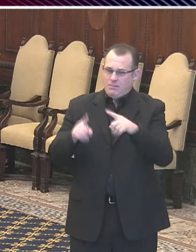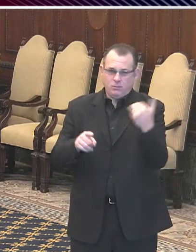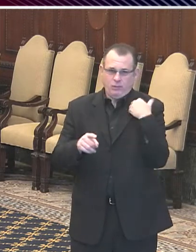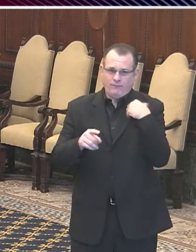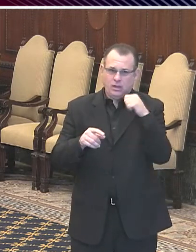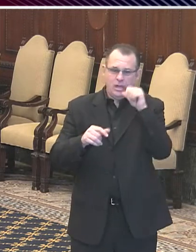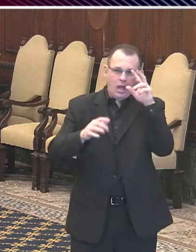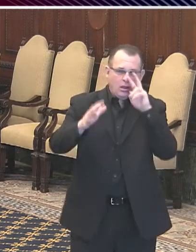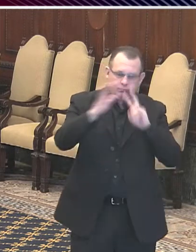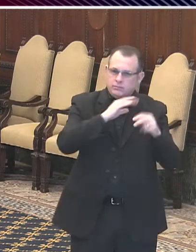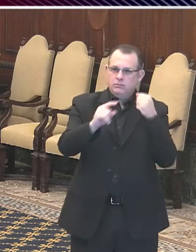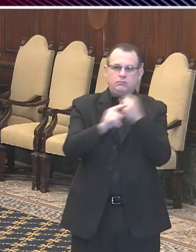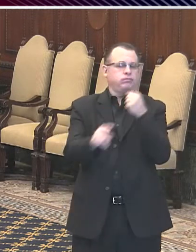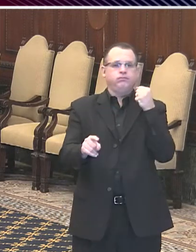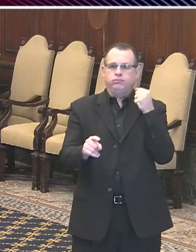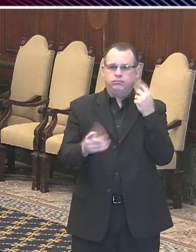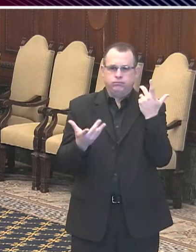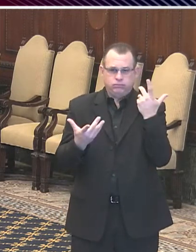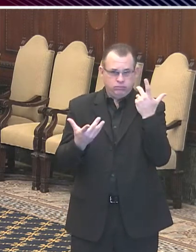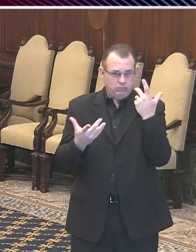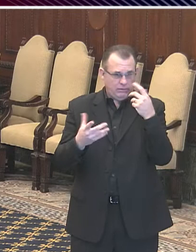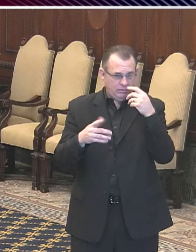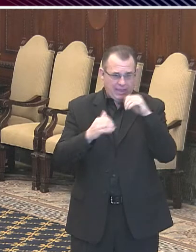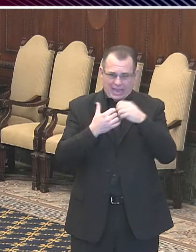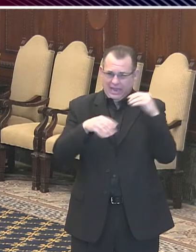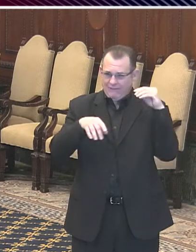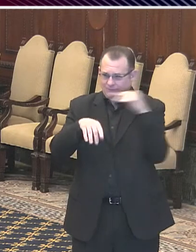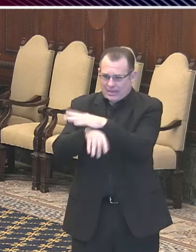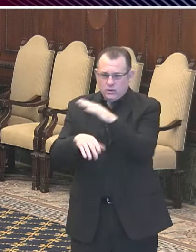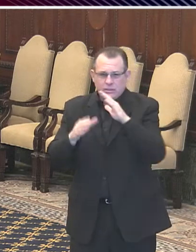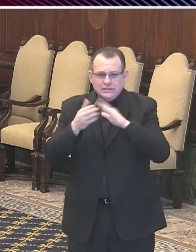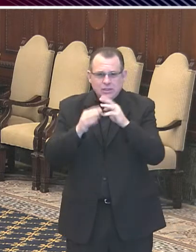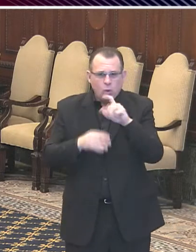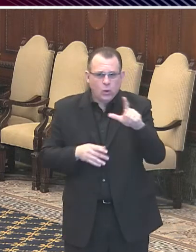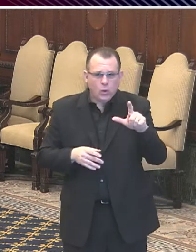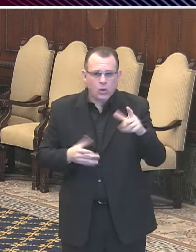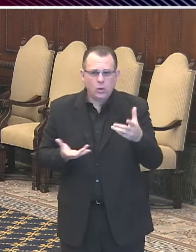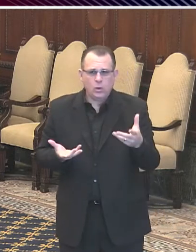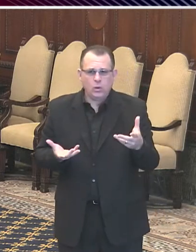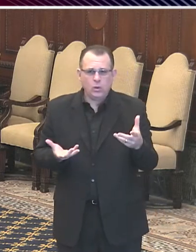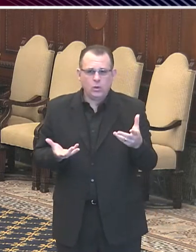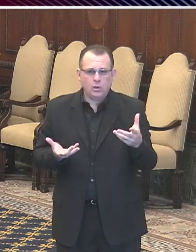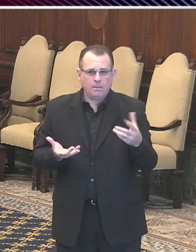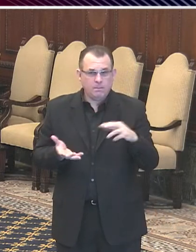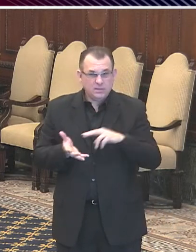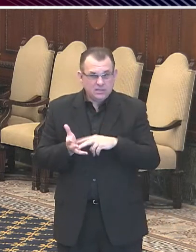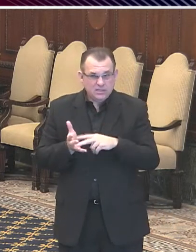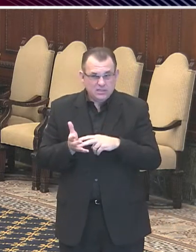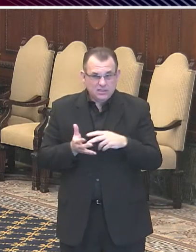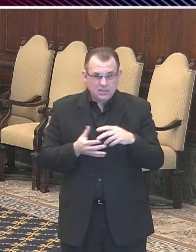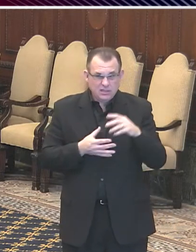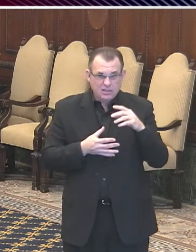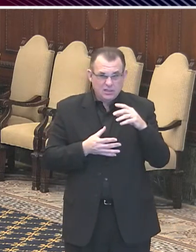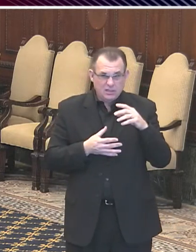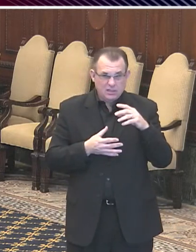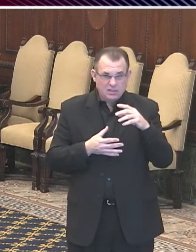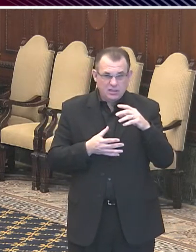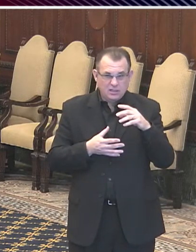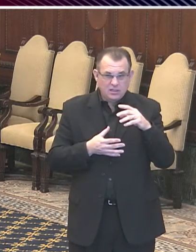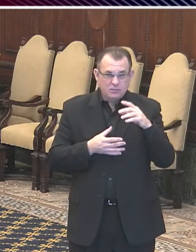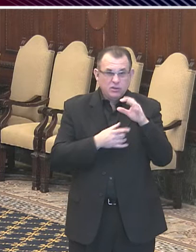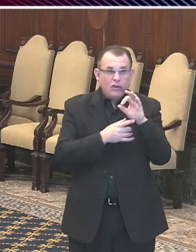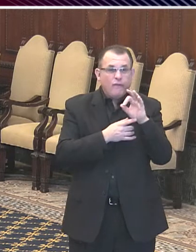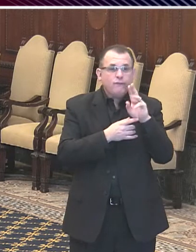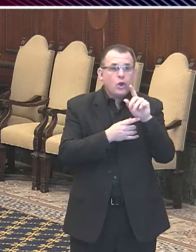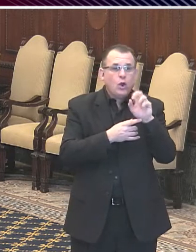have on City Hall, could those effects mean possibly furloughs or layoffs for the city? Anything's